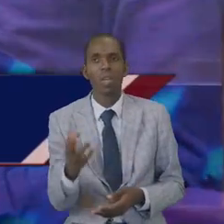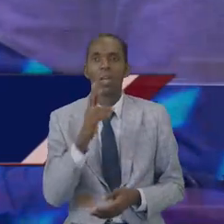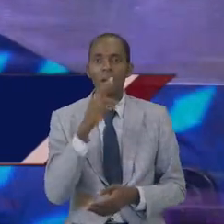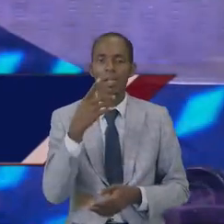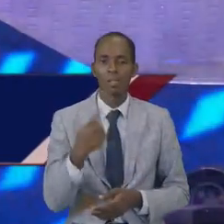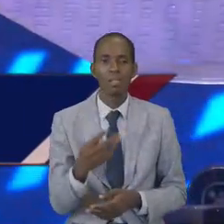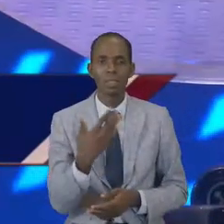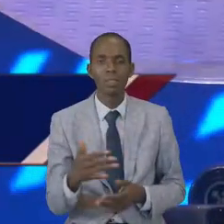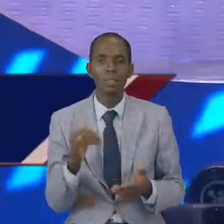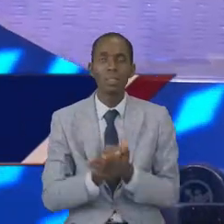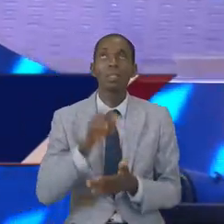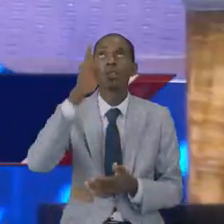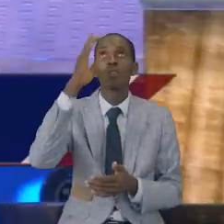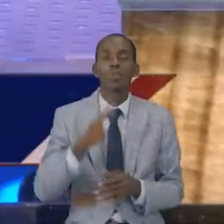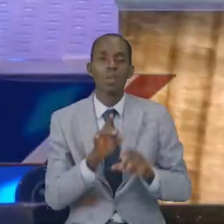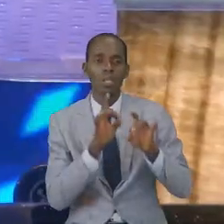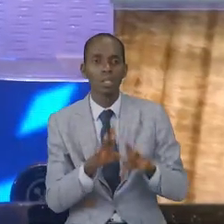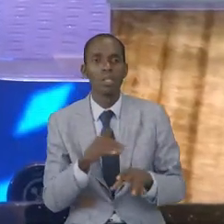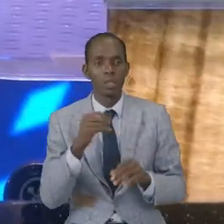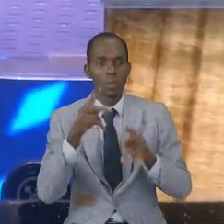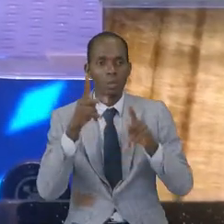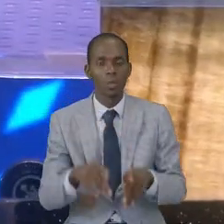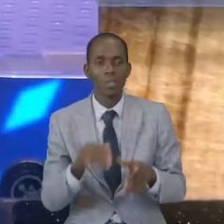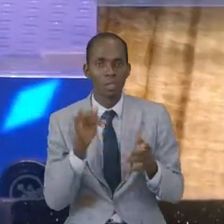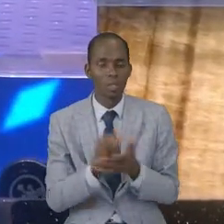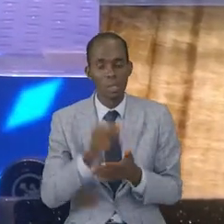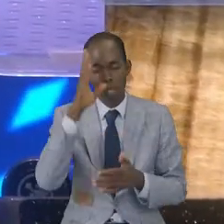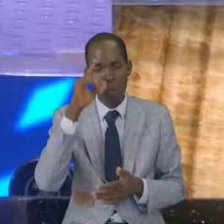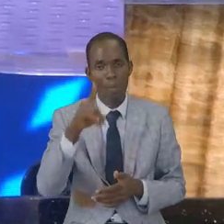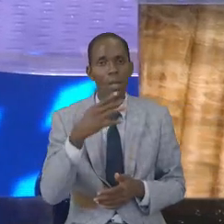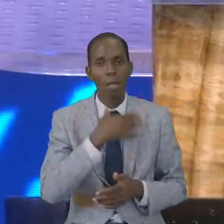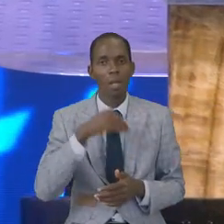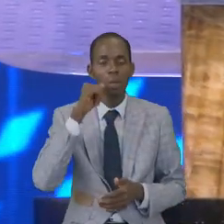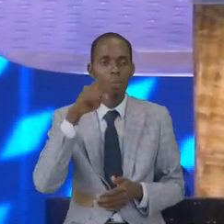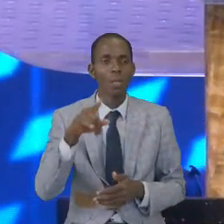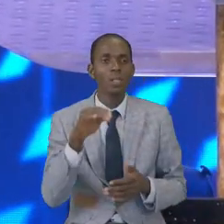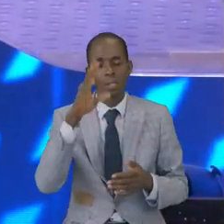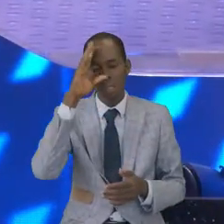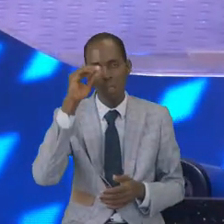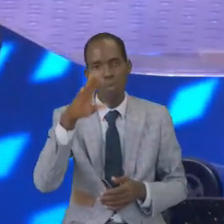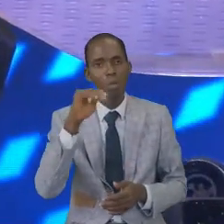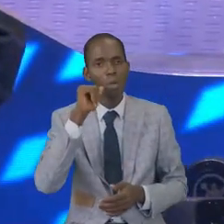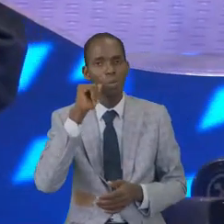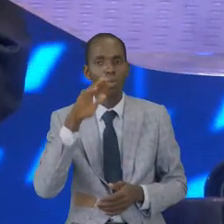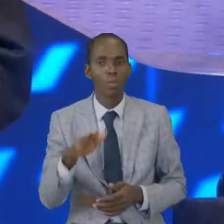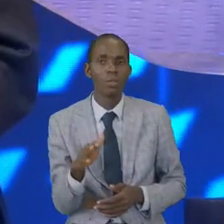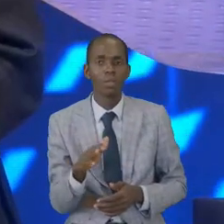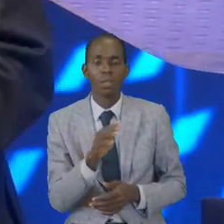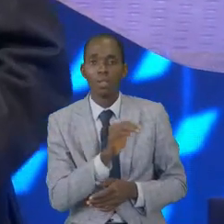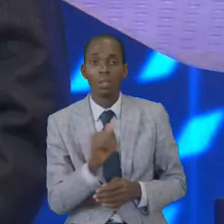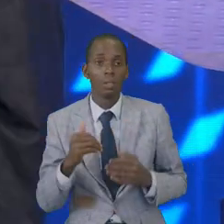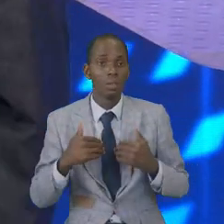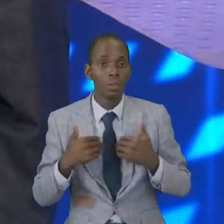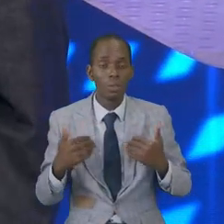things that God hates. He that soweth, she that soweth, a man, a woman, a